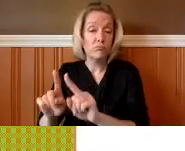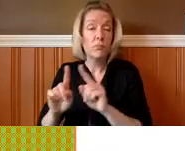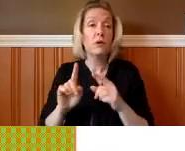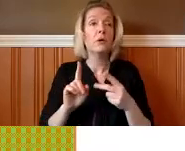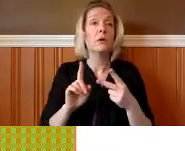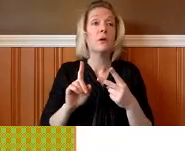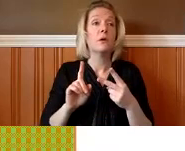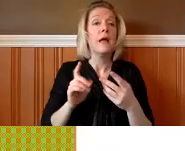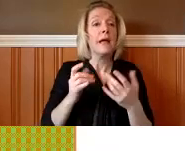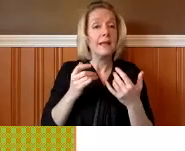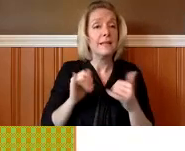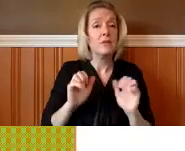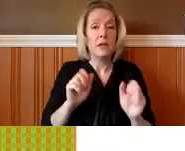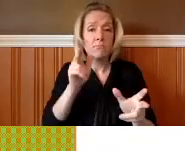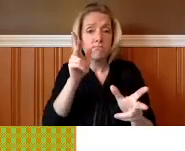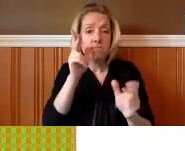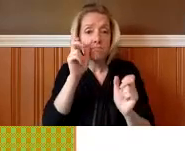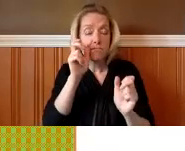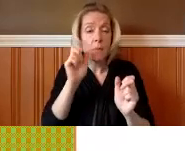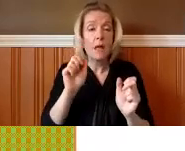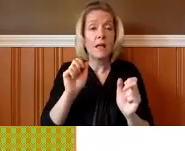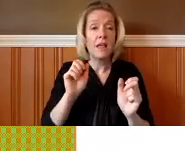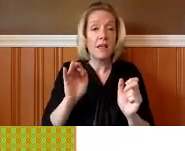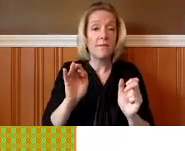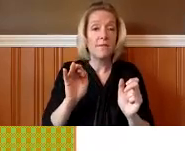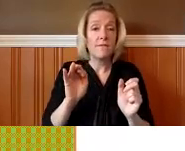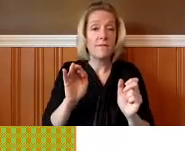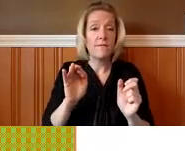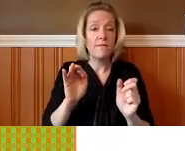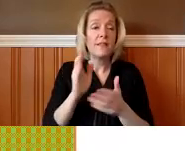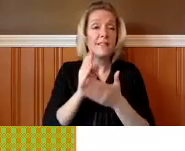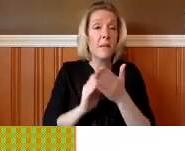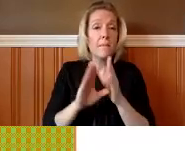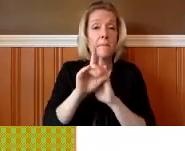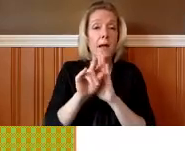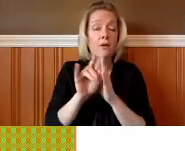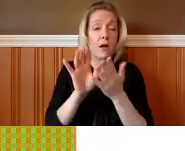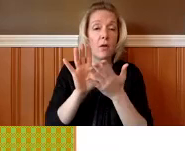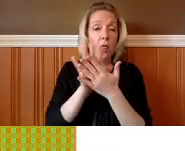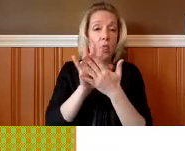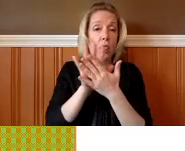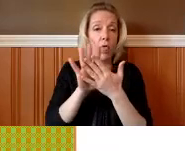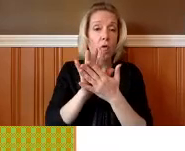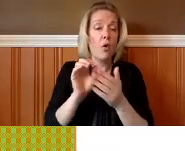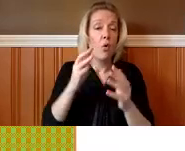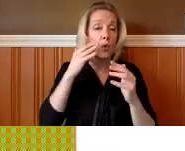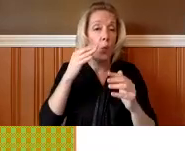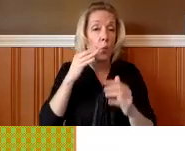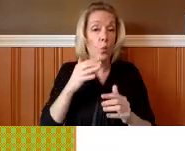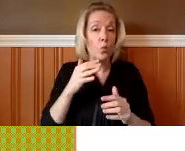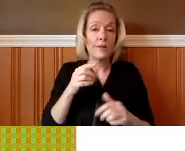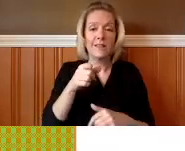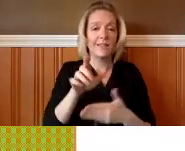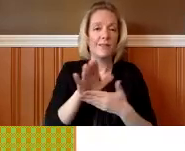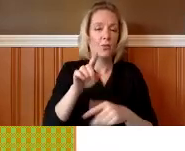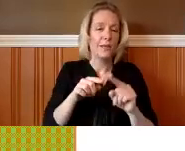still use his vision when there's low level of background noise. So I don't know if you can hear it in the classroom here, but there are other students making noise